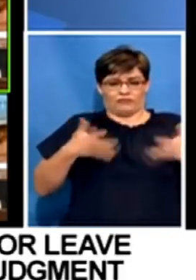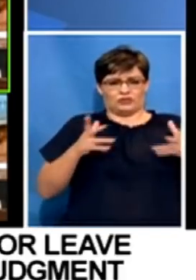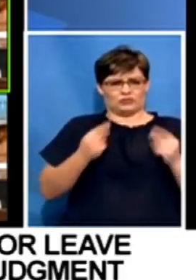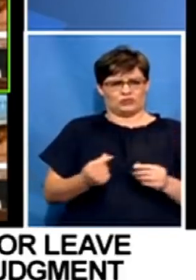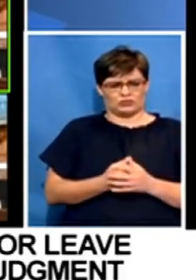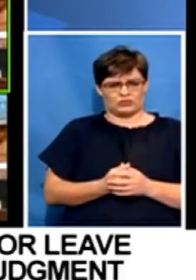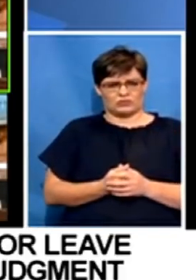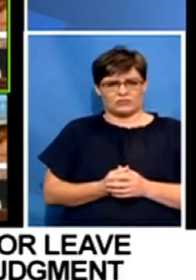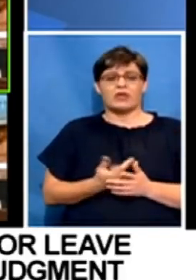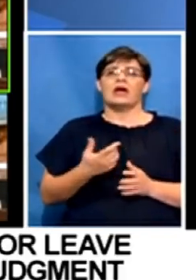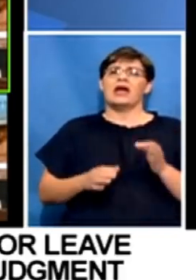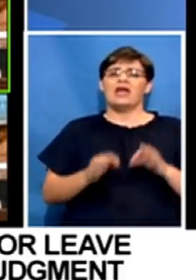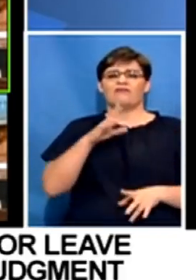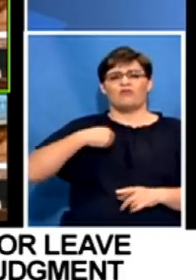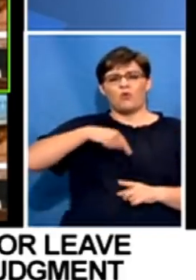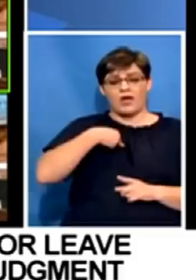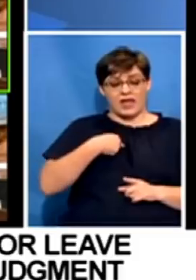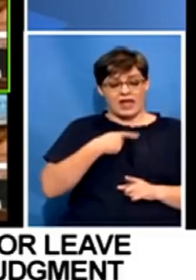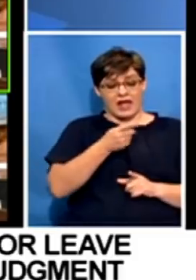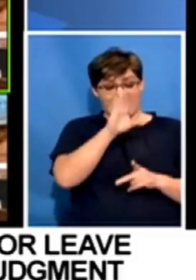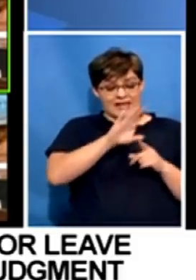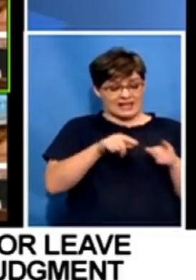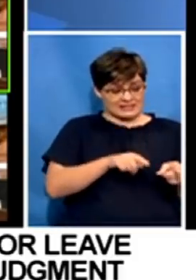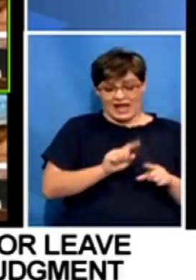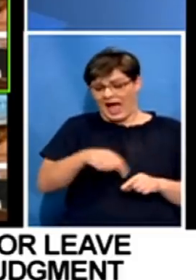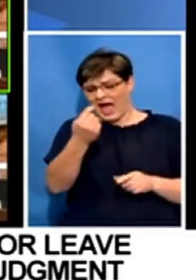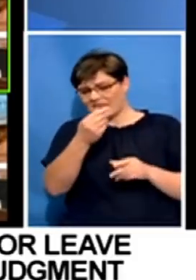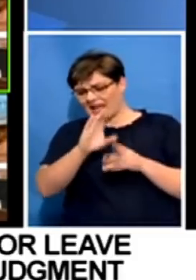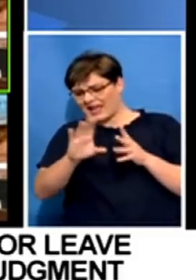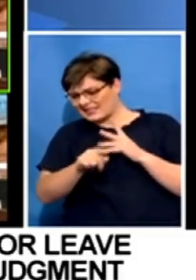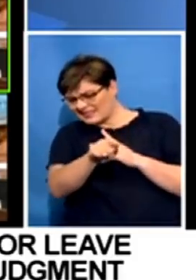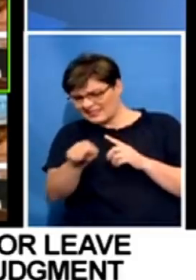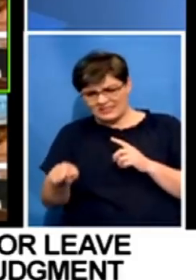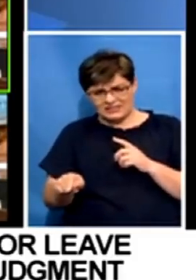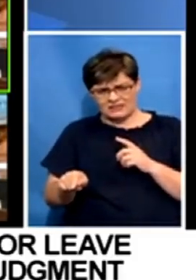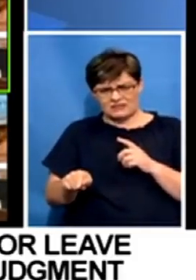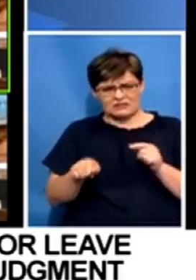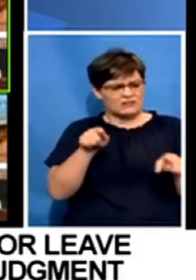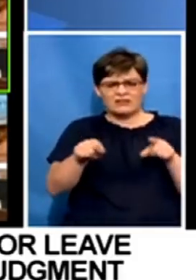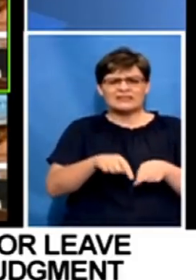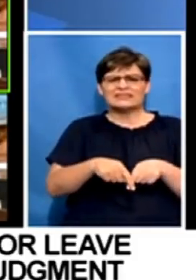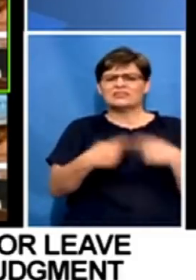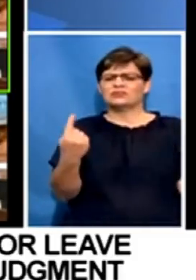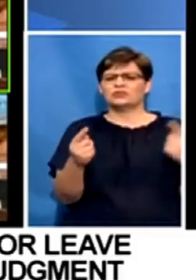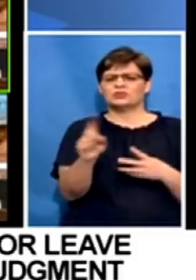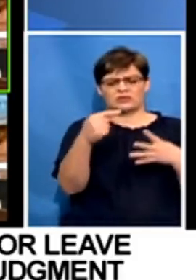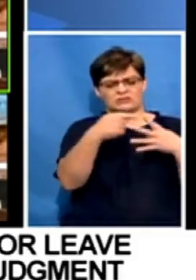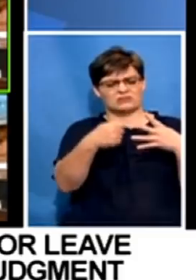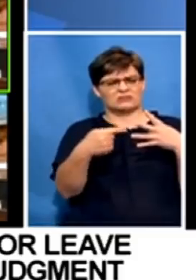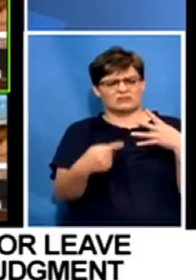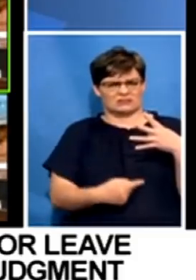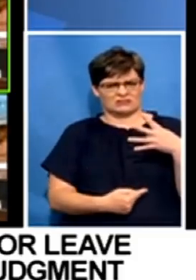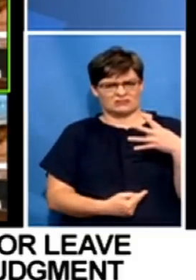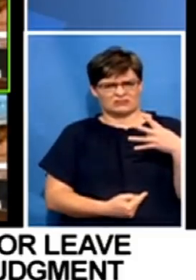matter from the other matters, what would be the distinguishing factors apart from the fact that it is the president